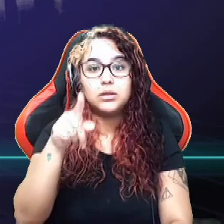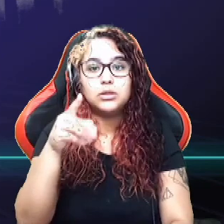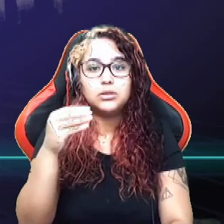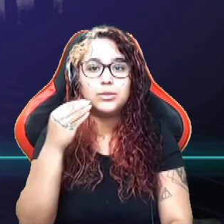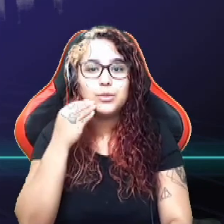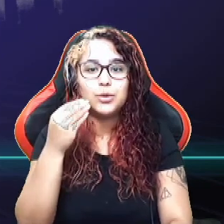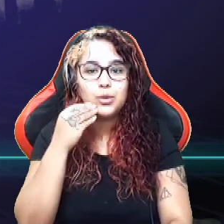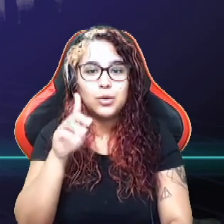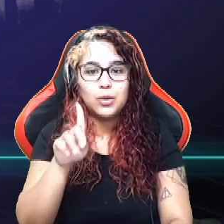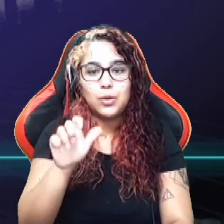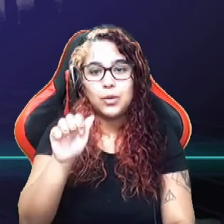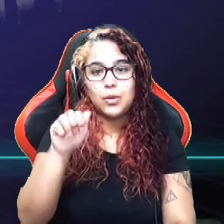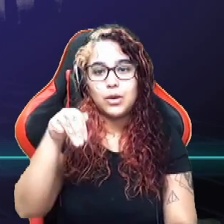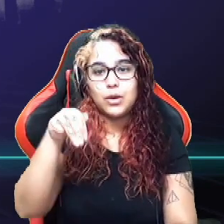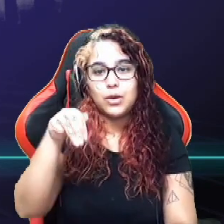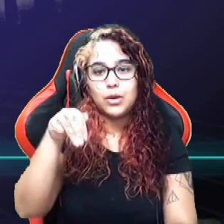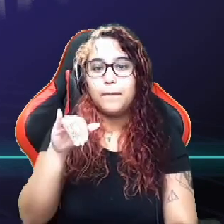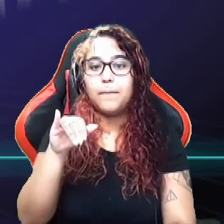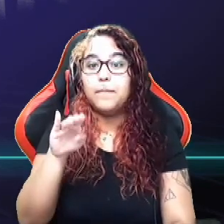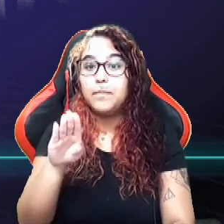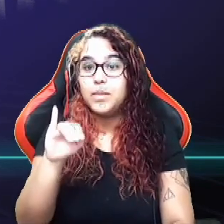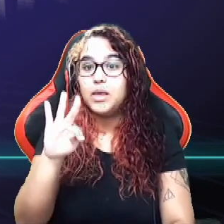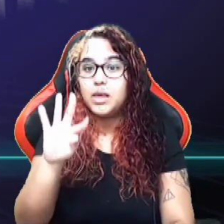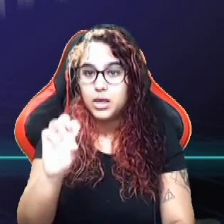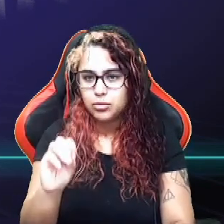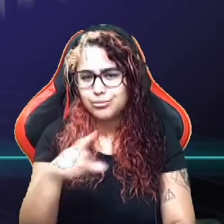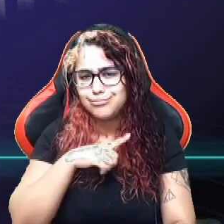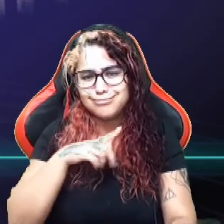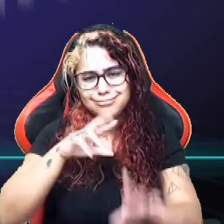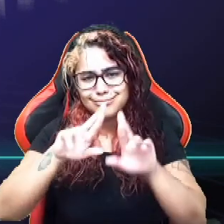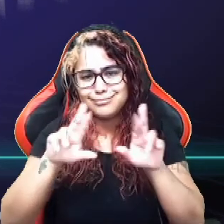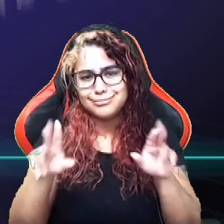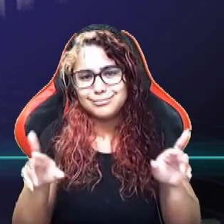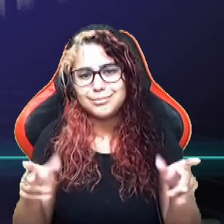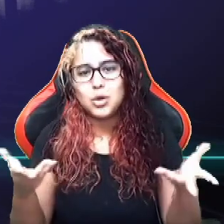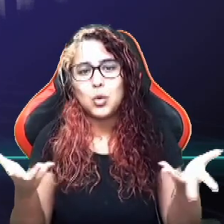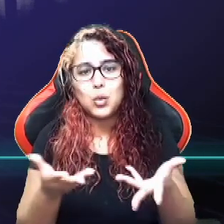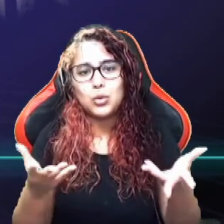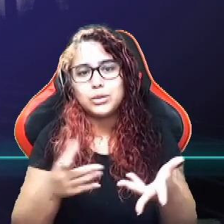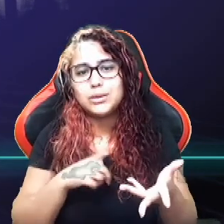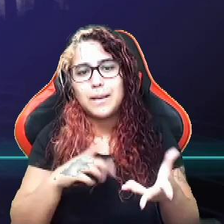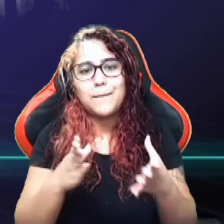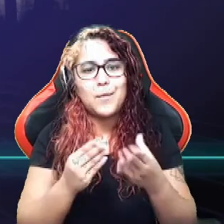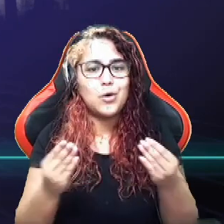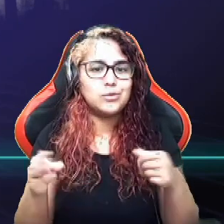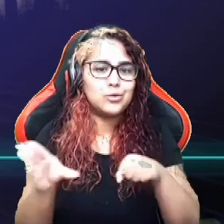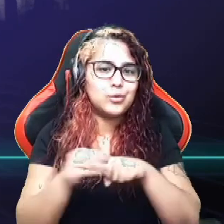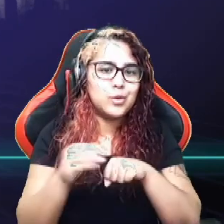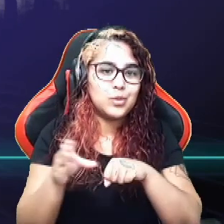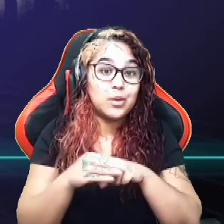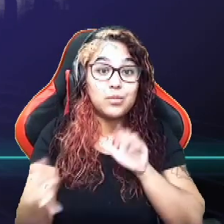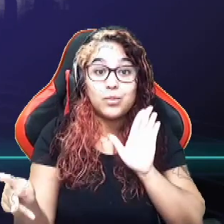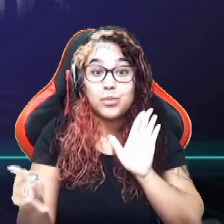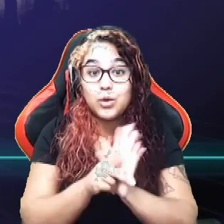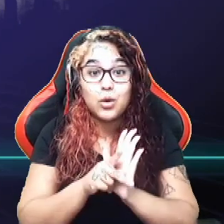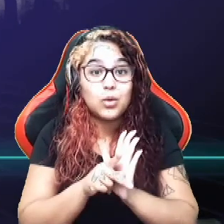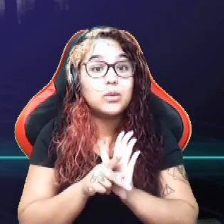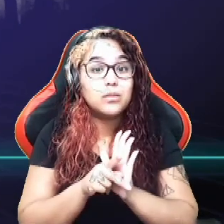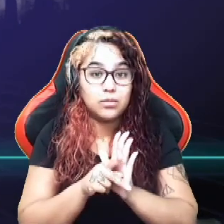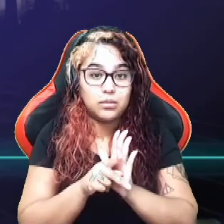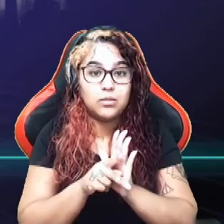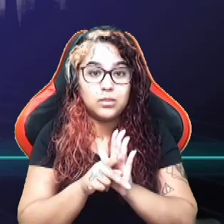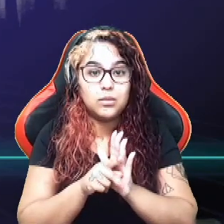Tetris, like the Queen's Gambit, chess.com, Among Us. There are several games that are also making content for the platform because